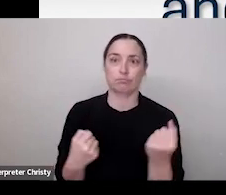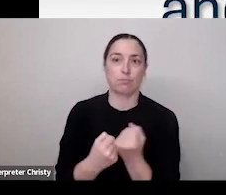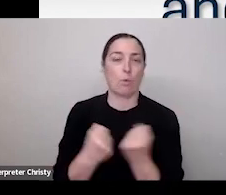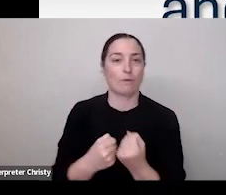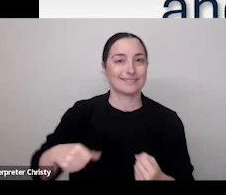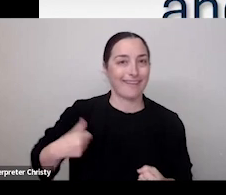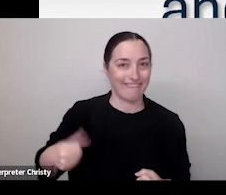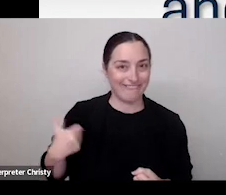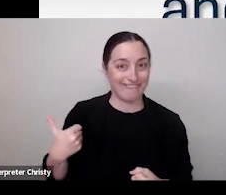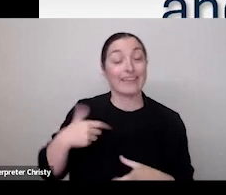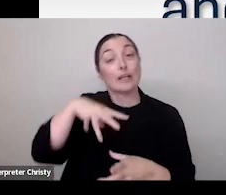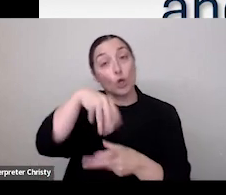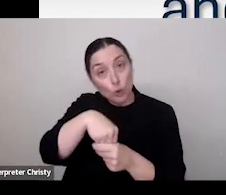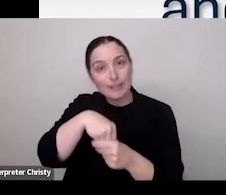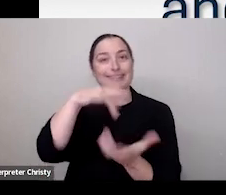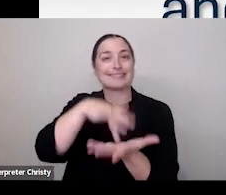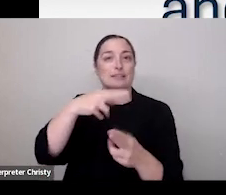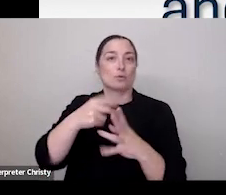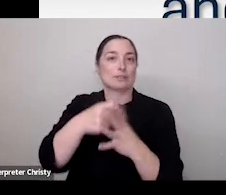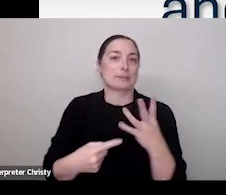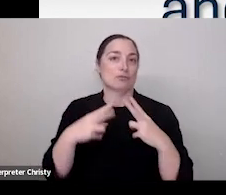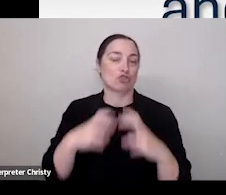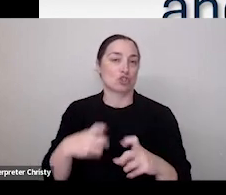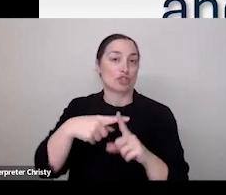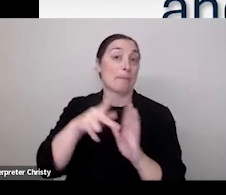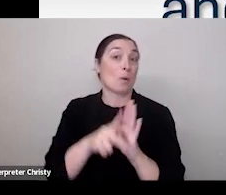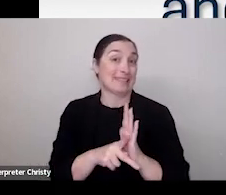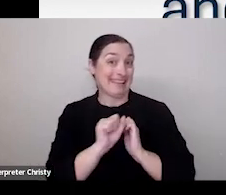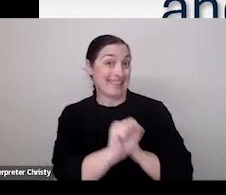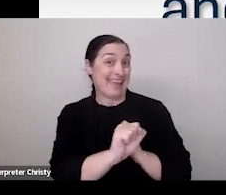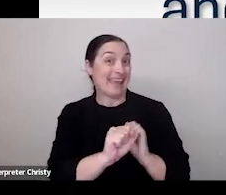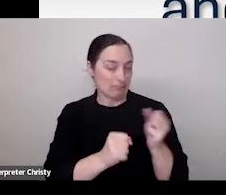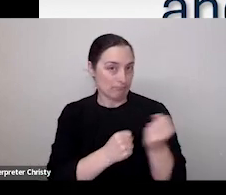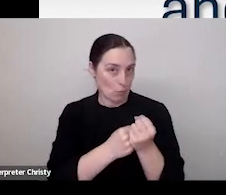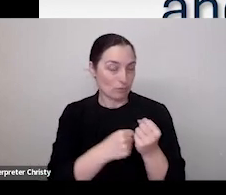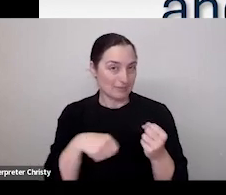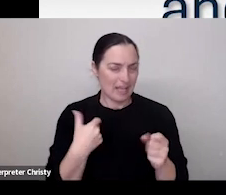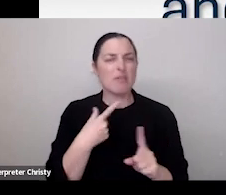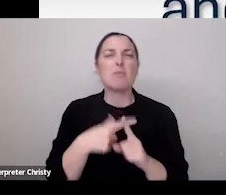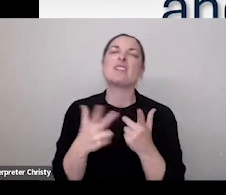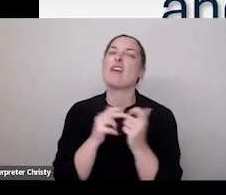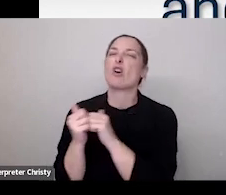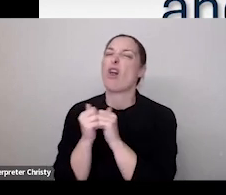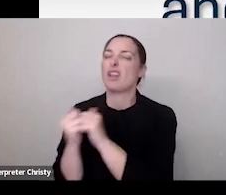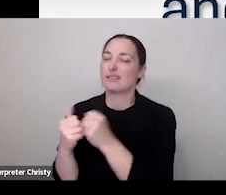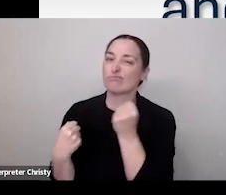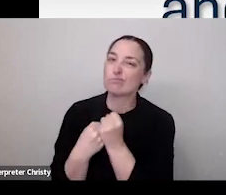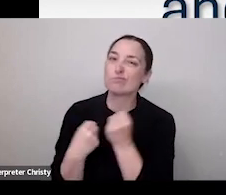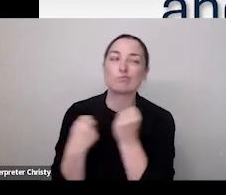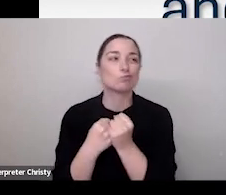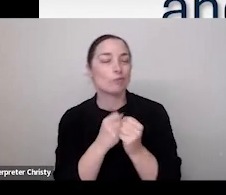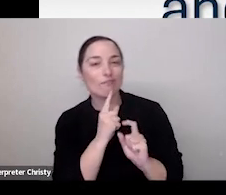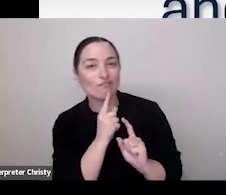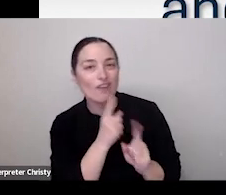including the support staff at the Center for Disability Research and Policy, and our colleagues who provide us with much support, advice,